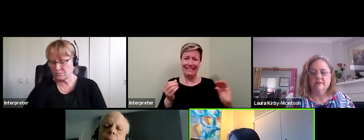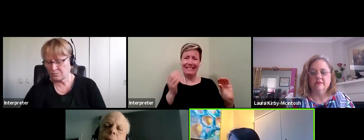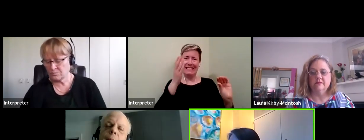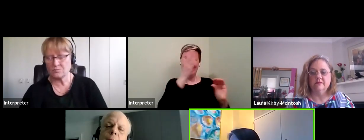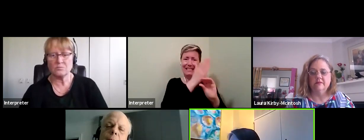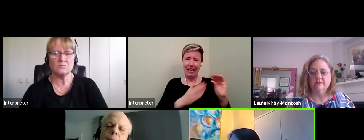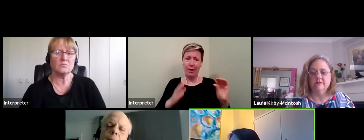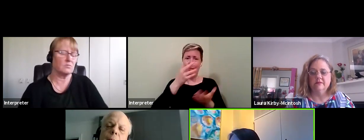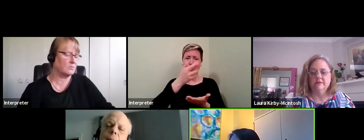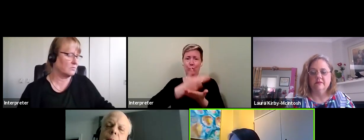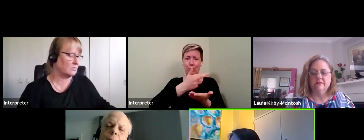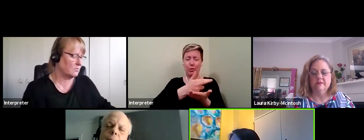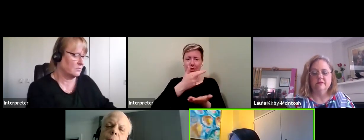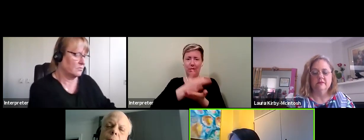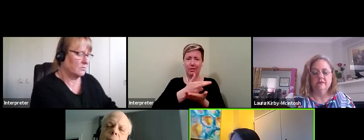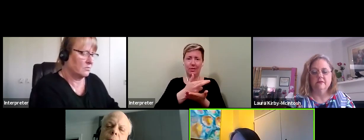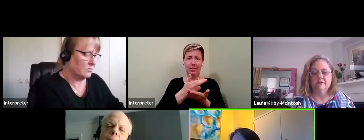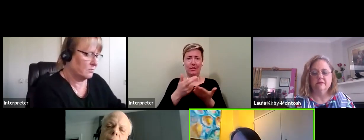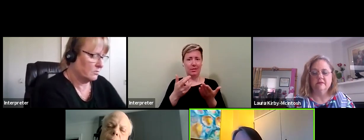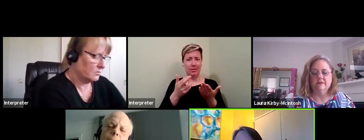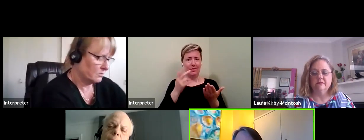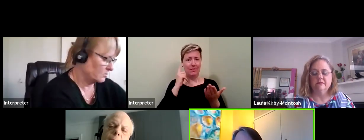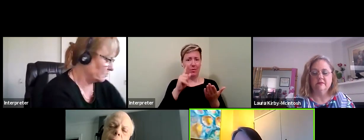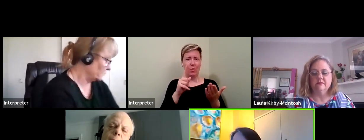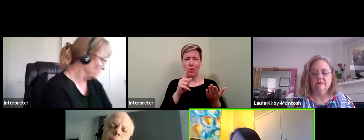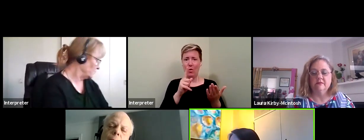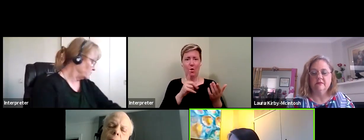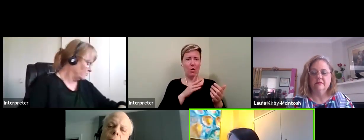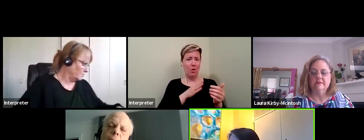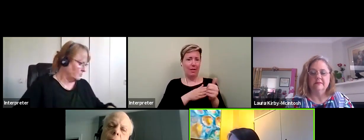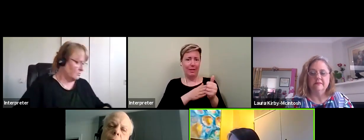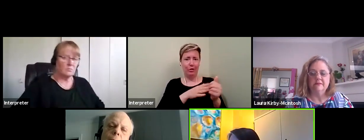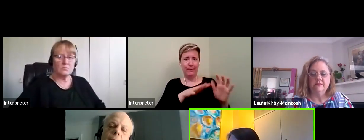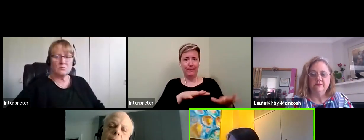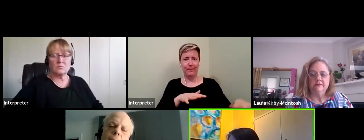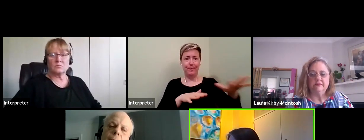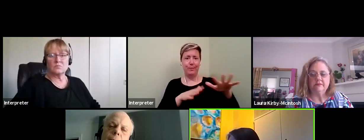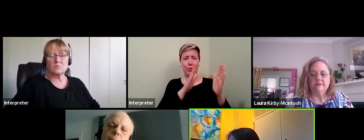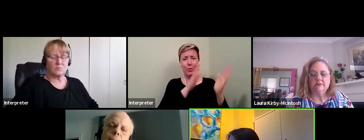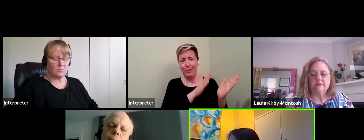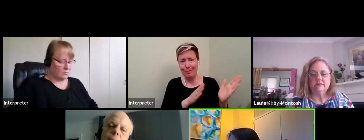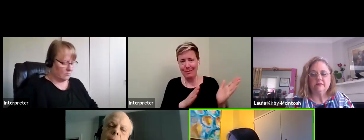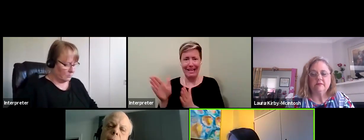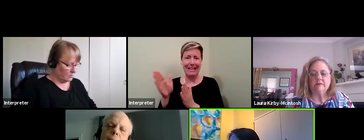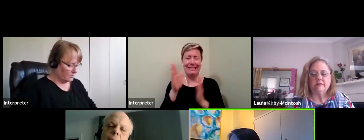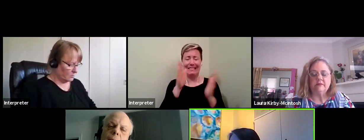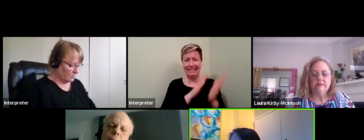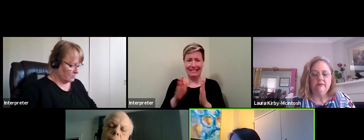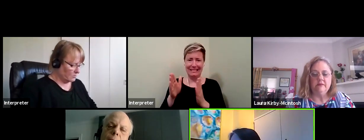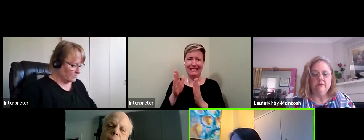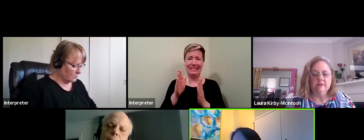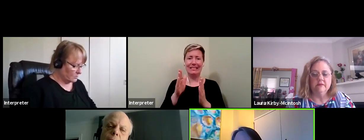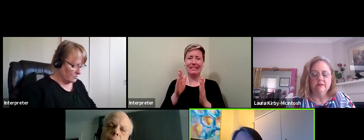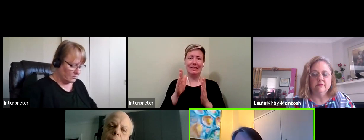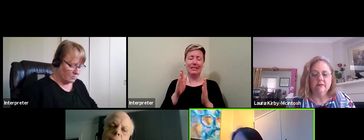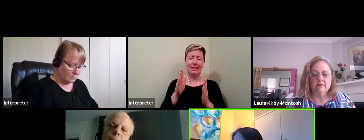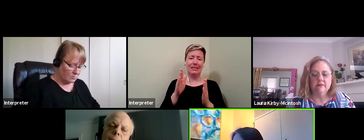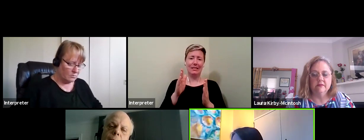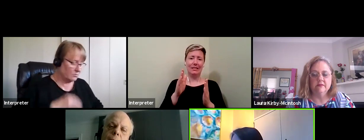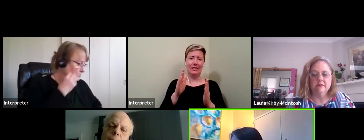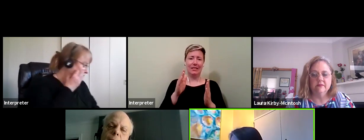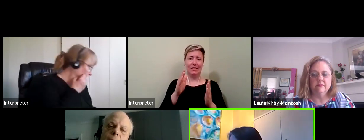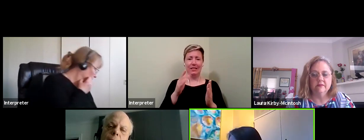There's some leadership in order, maybe interministerially, to plan to ensure and enhance the